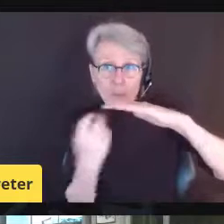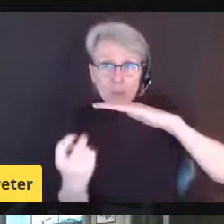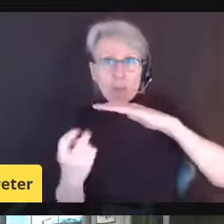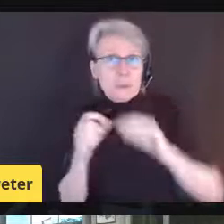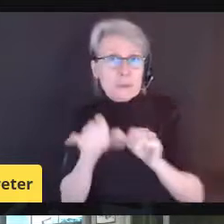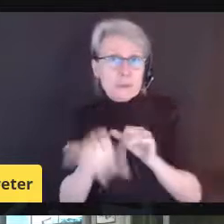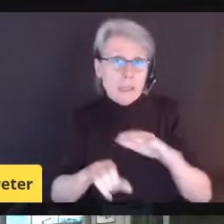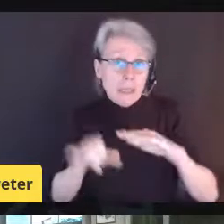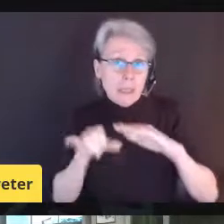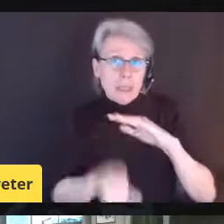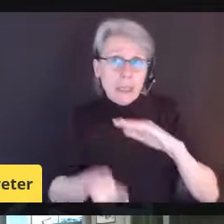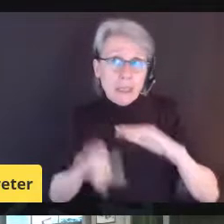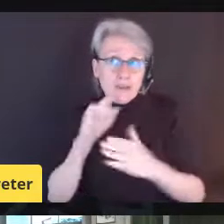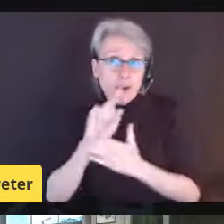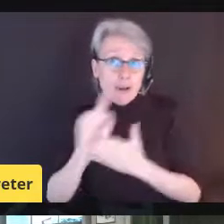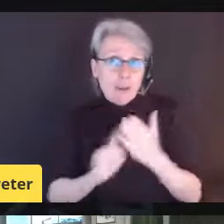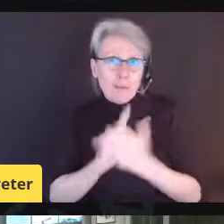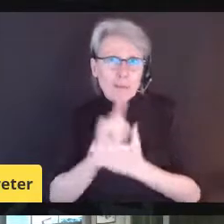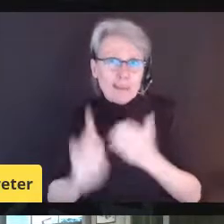Oh, no.